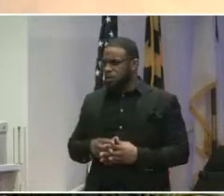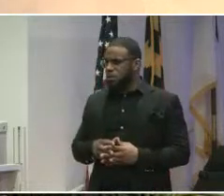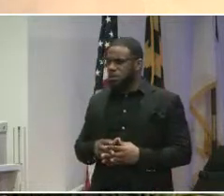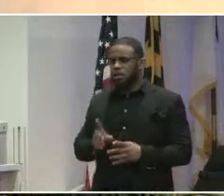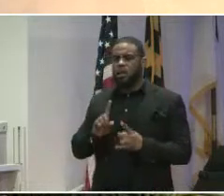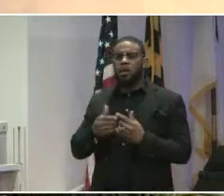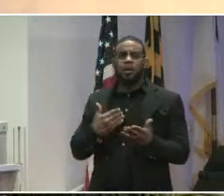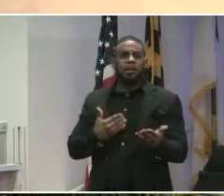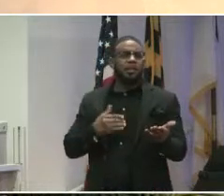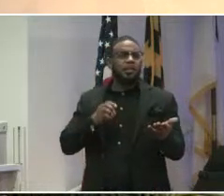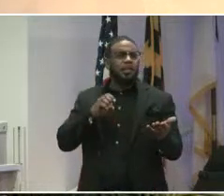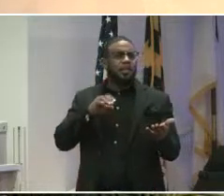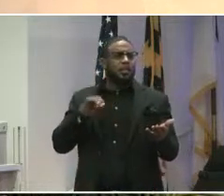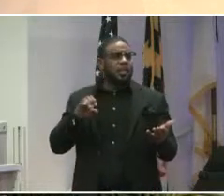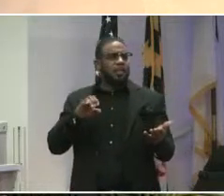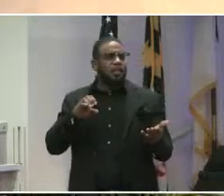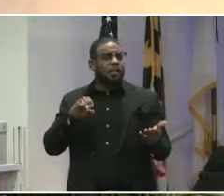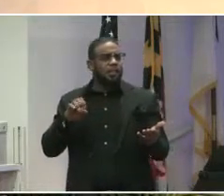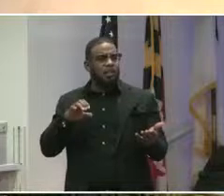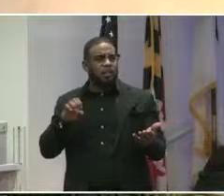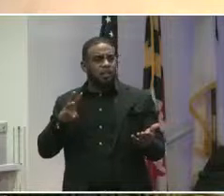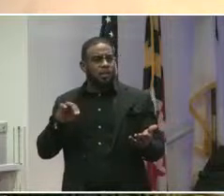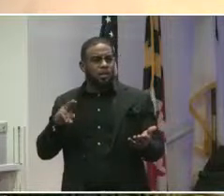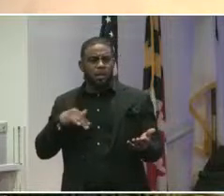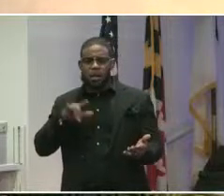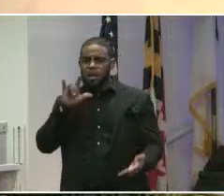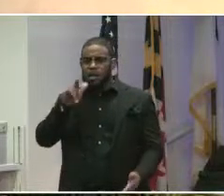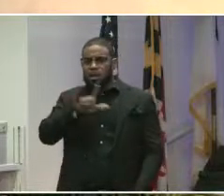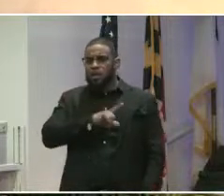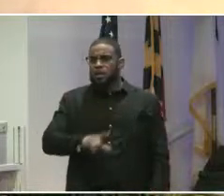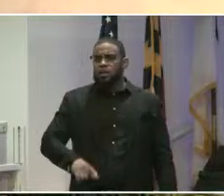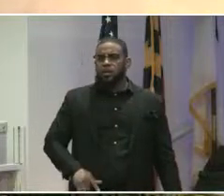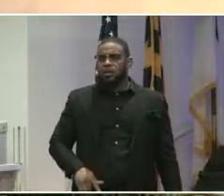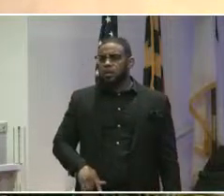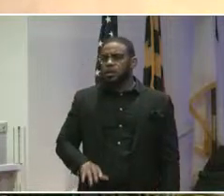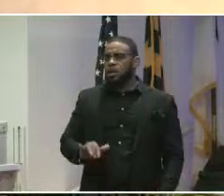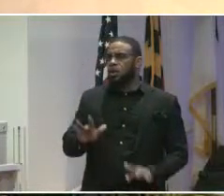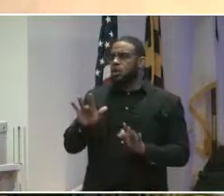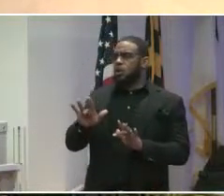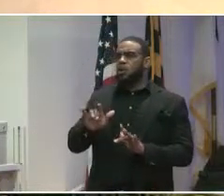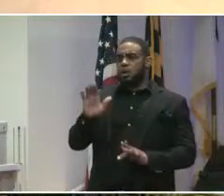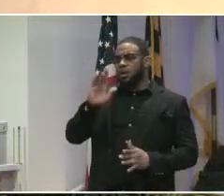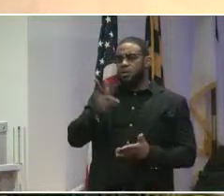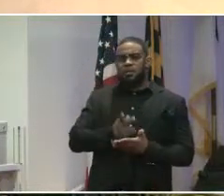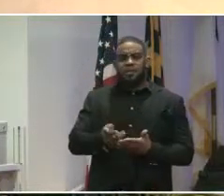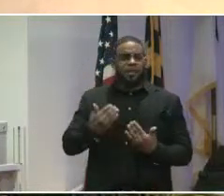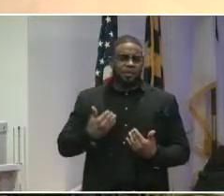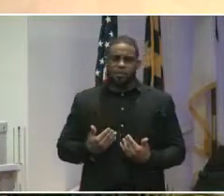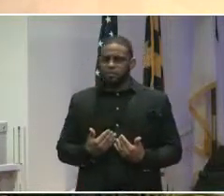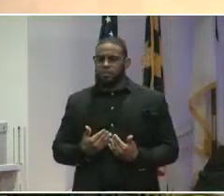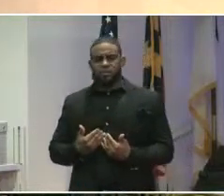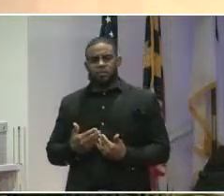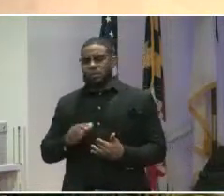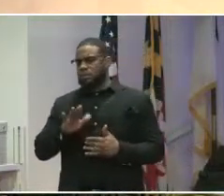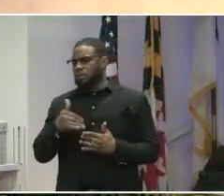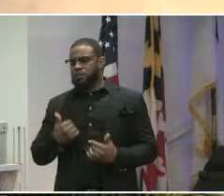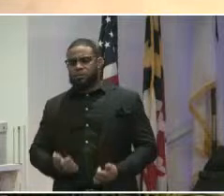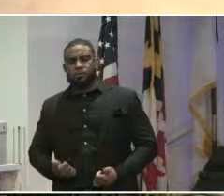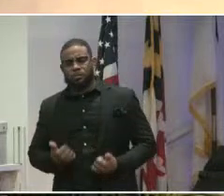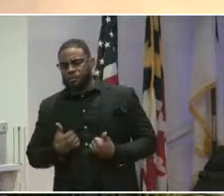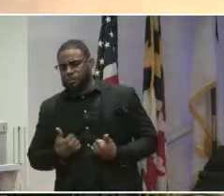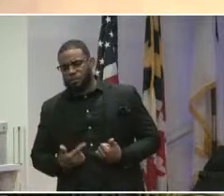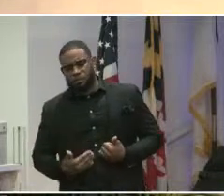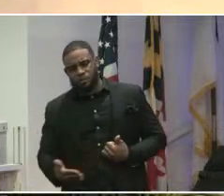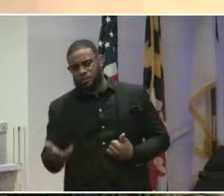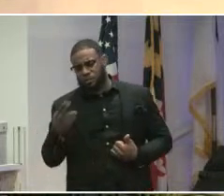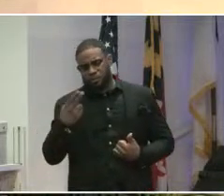Talk to me, CC Winers. I love you, Lord. Oh, your mercy has never failed me. All my days I've been